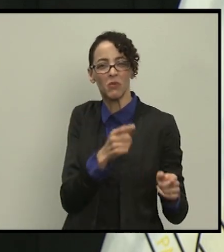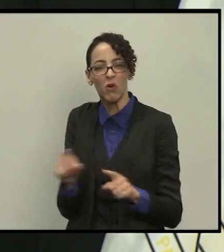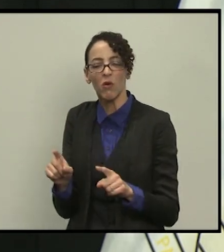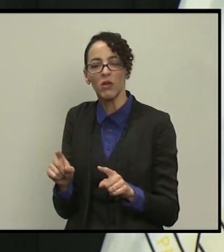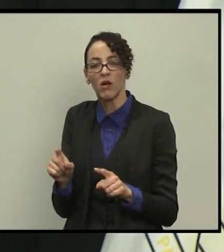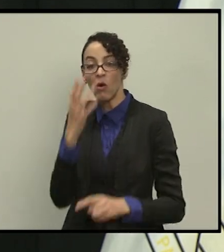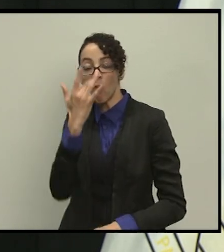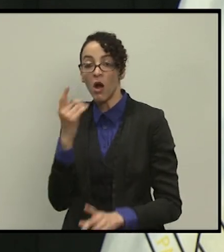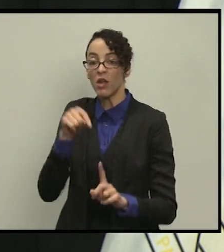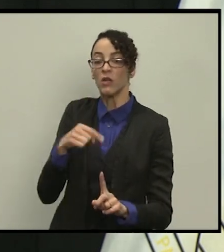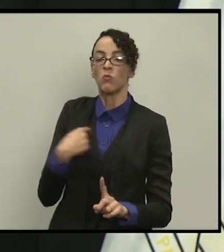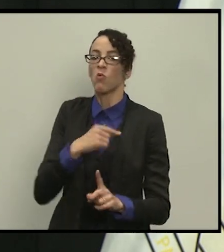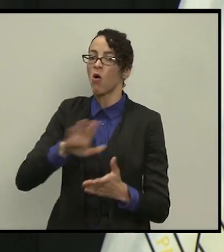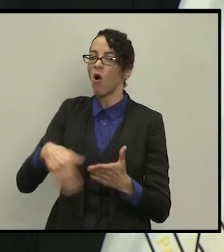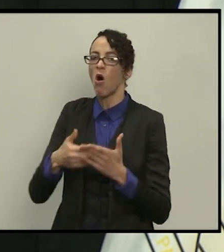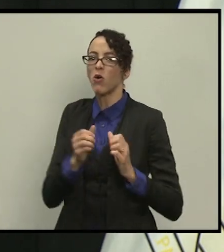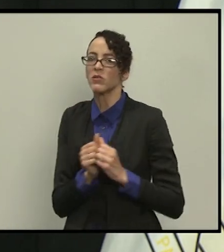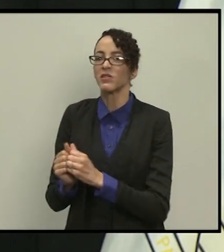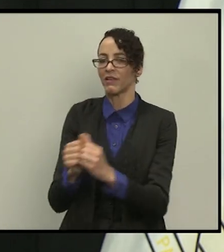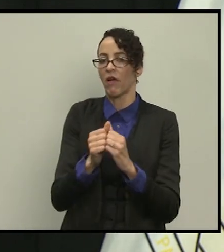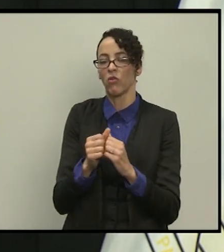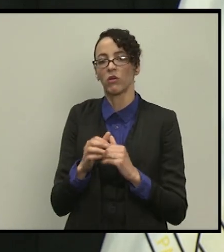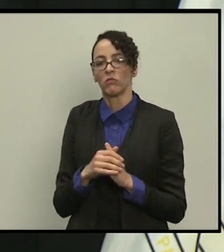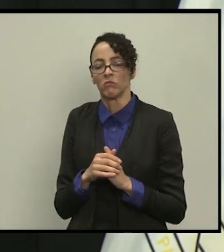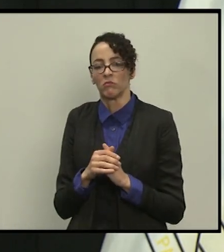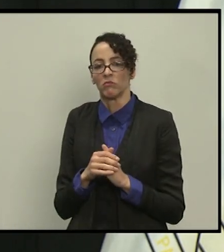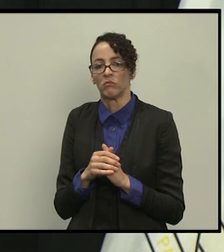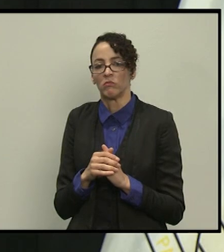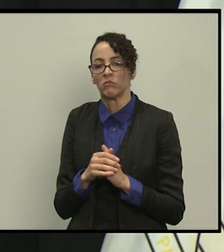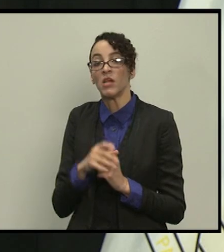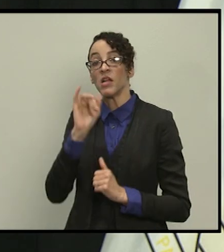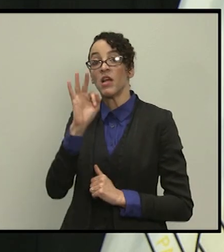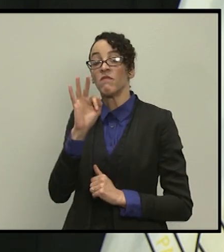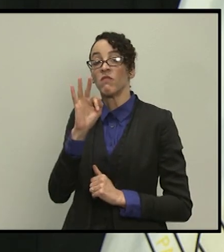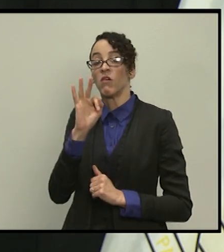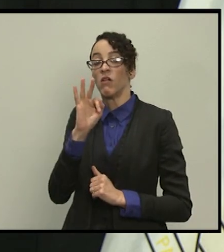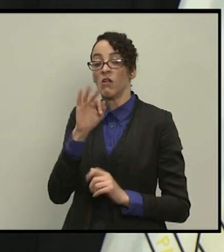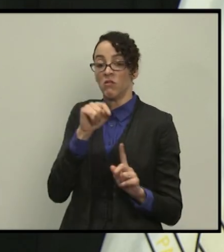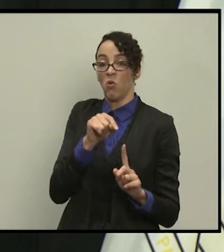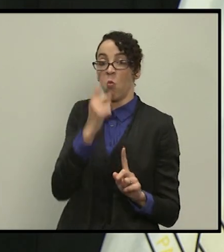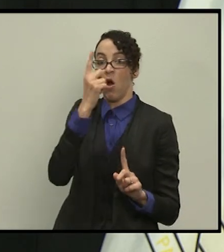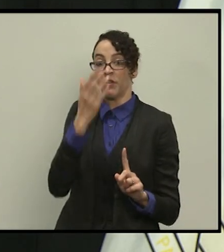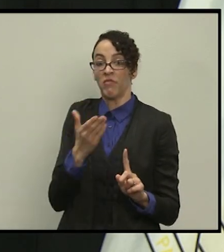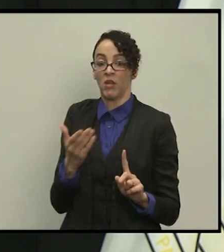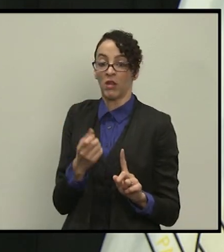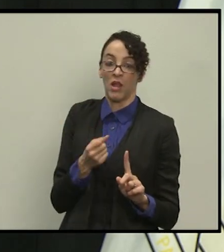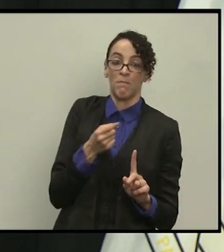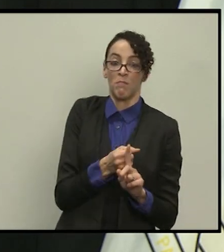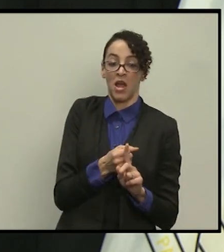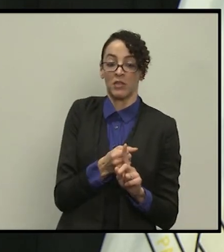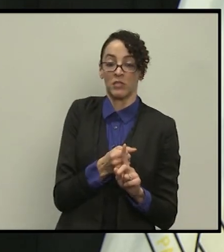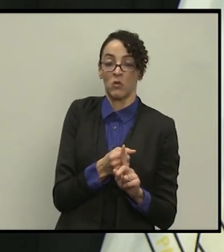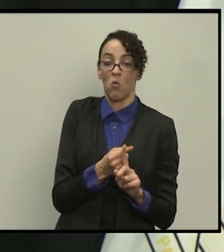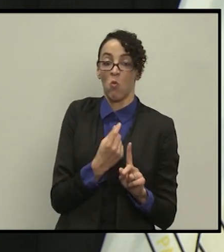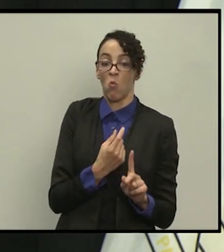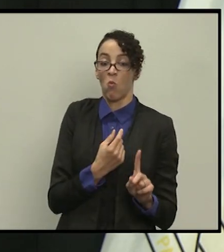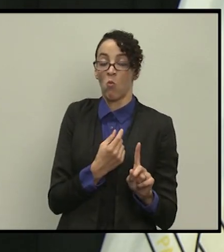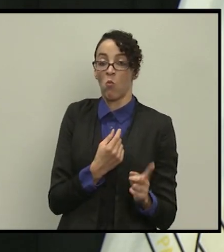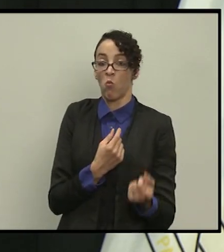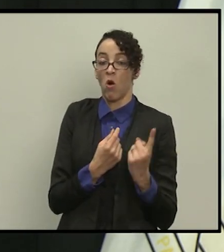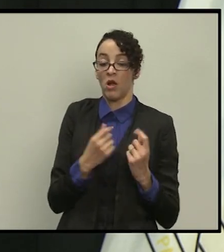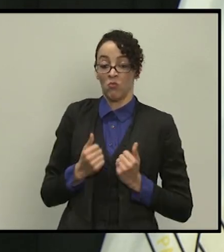happens to one resident sadly impacts another. And so it means that we have to